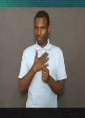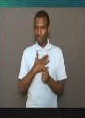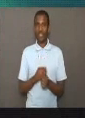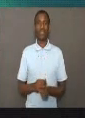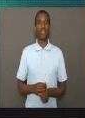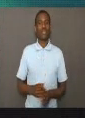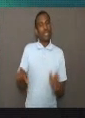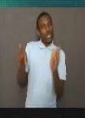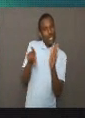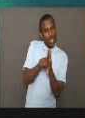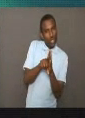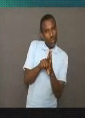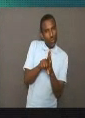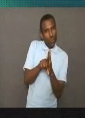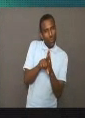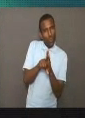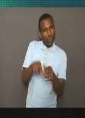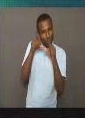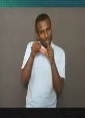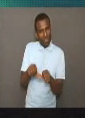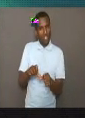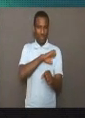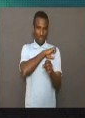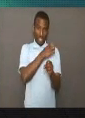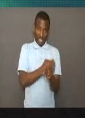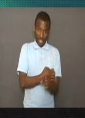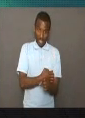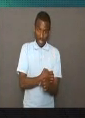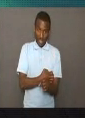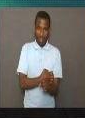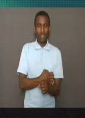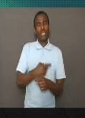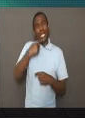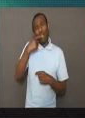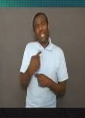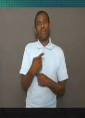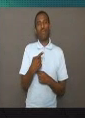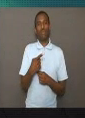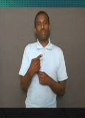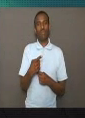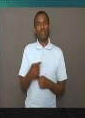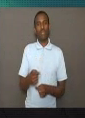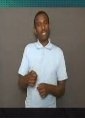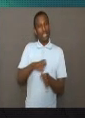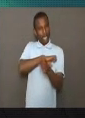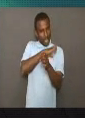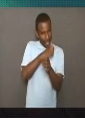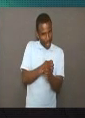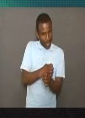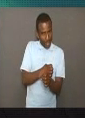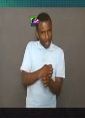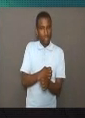The law of conservation of energy states that energy